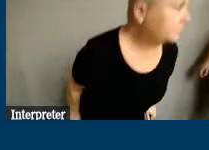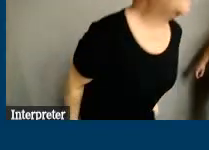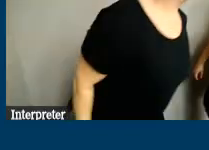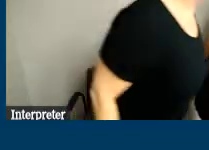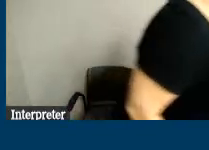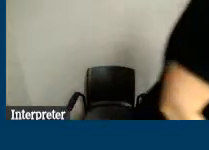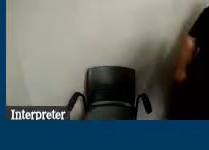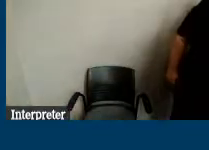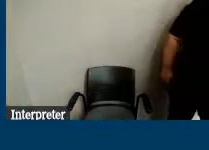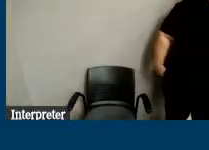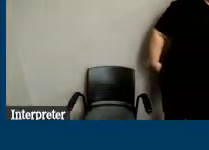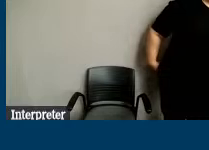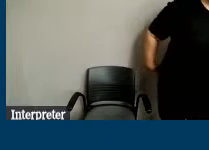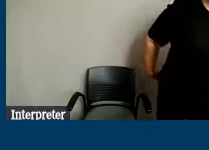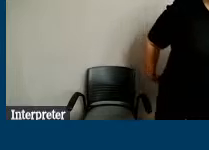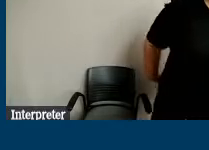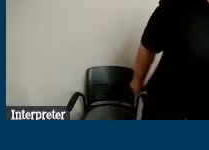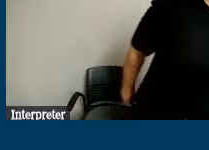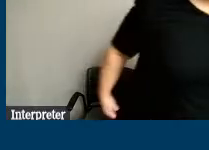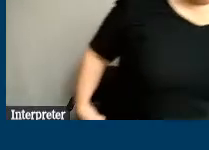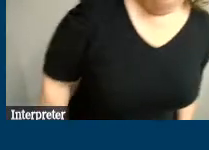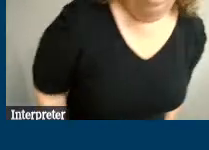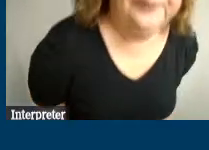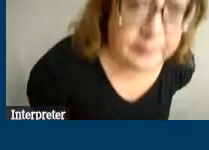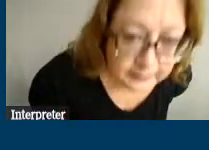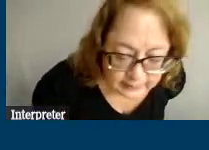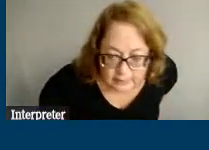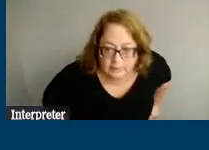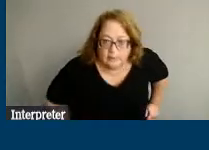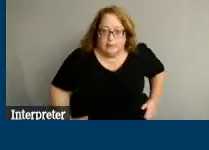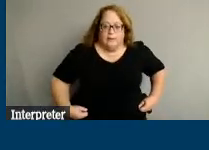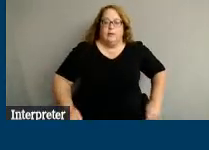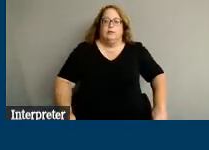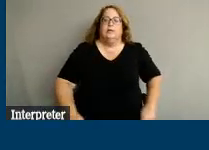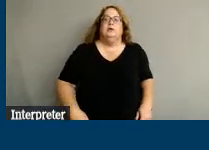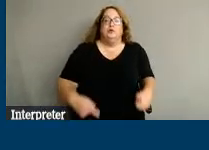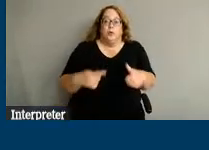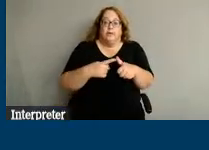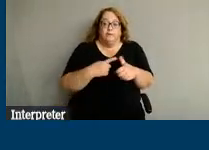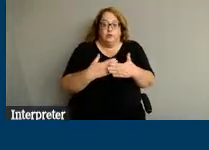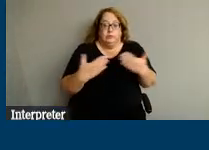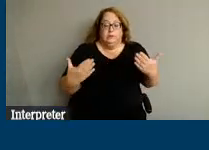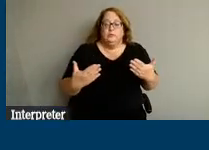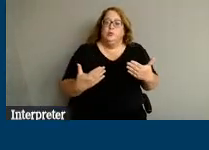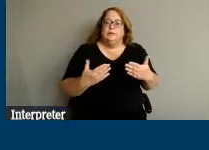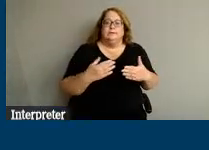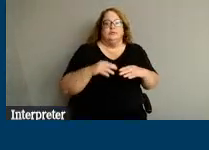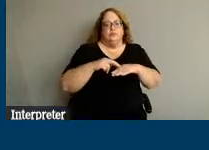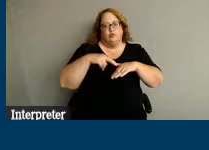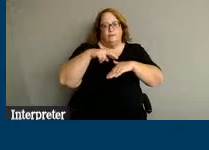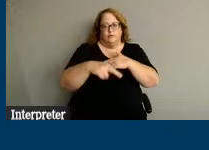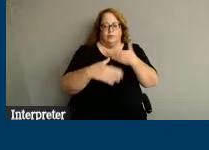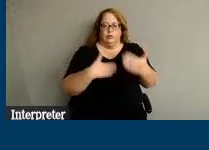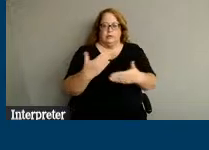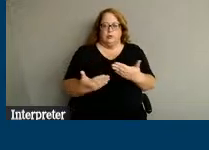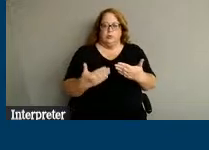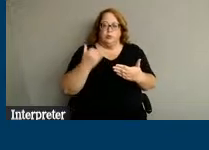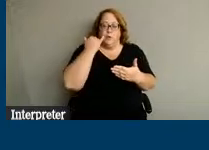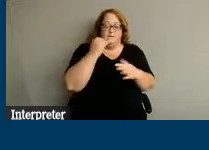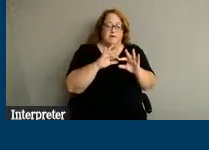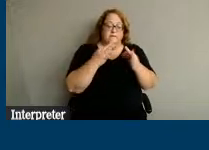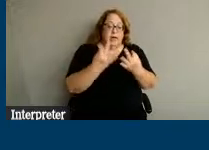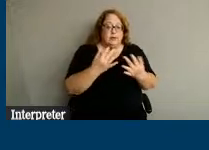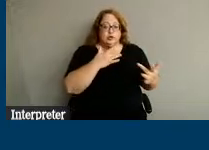So when we look at the very first step, it's the referral process. And so when families have concerns, what do they do to reach out? How can